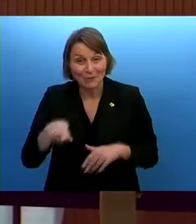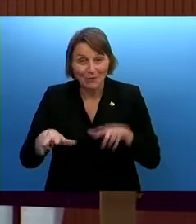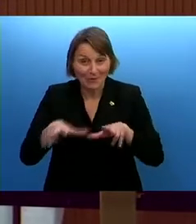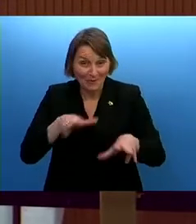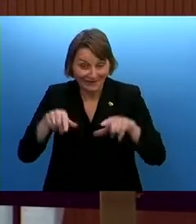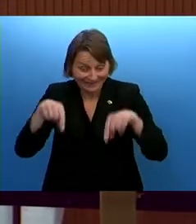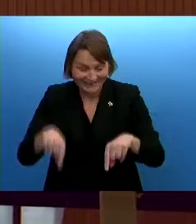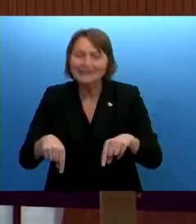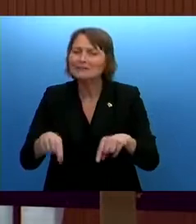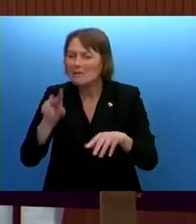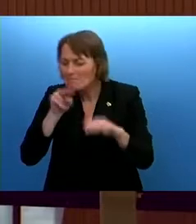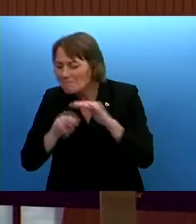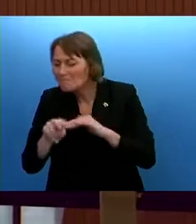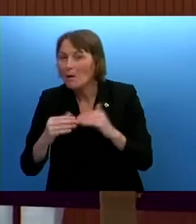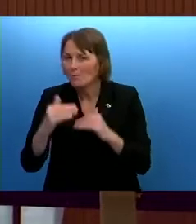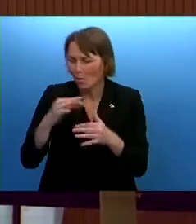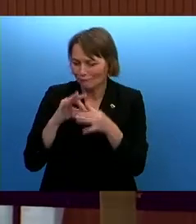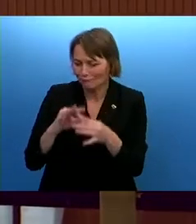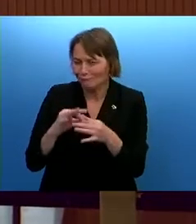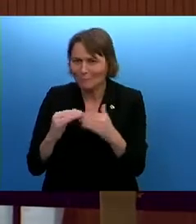working with all of you very closely. Thank you.